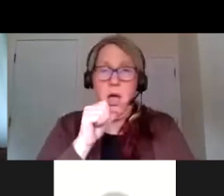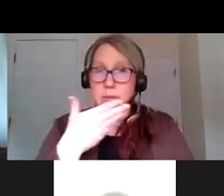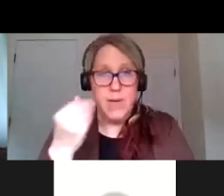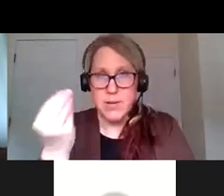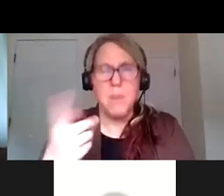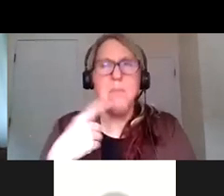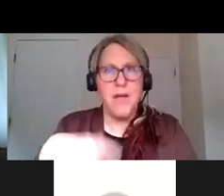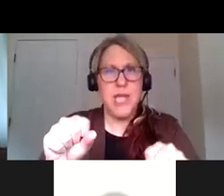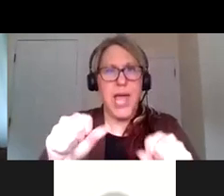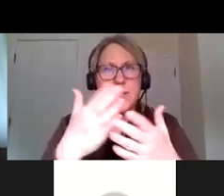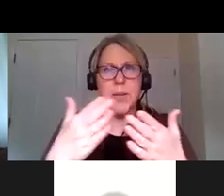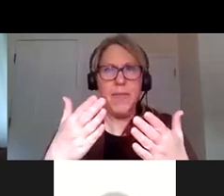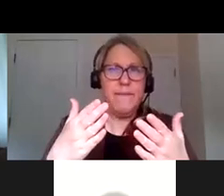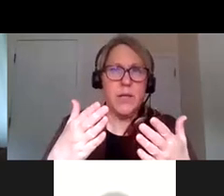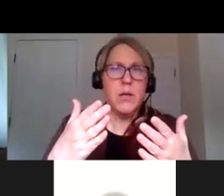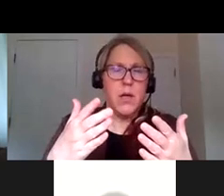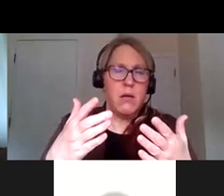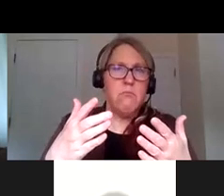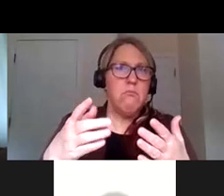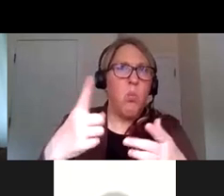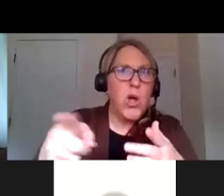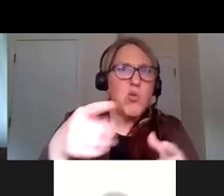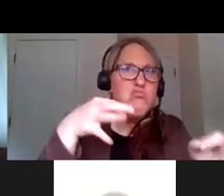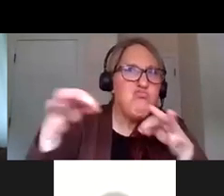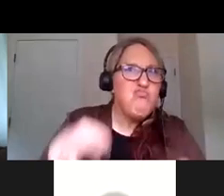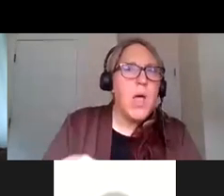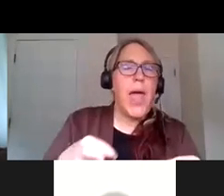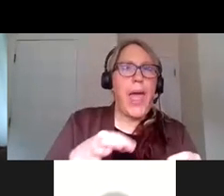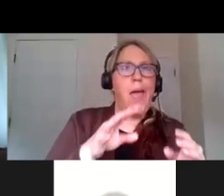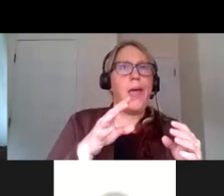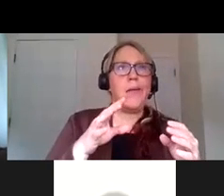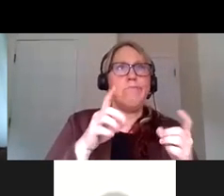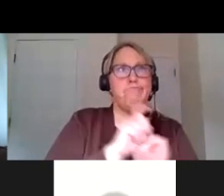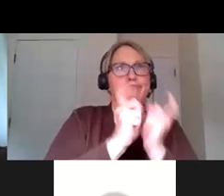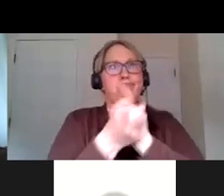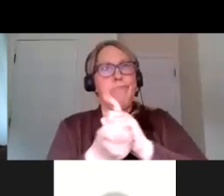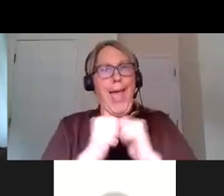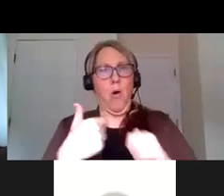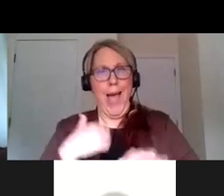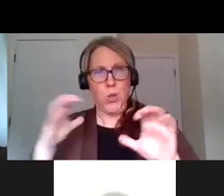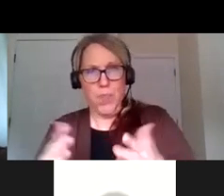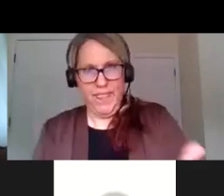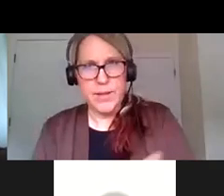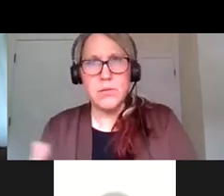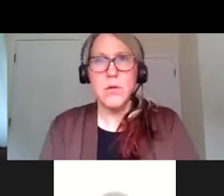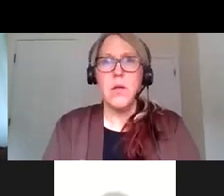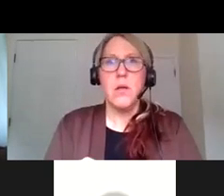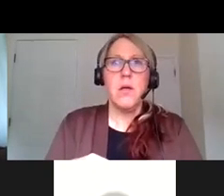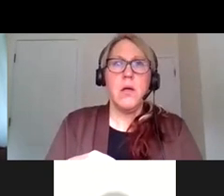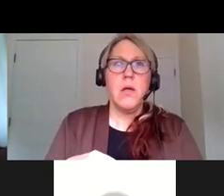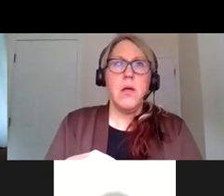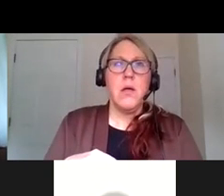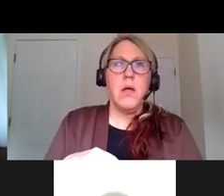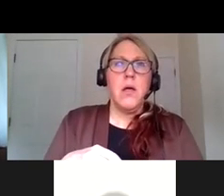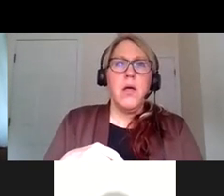taken some of the things that you've gone over and translated it into what I do. Awesome. And for those of you who don't